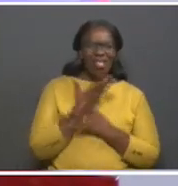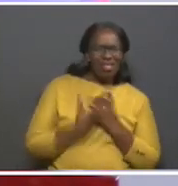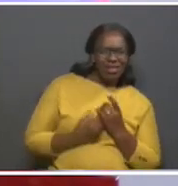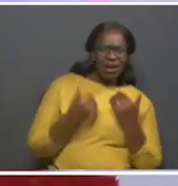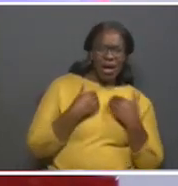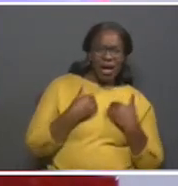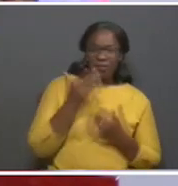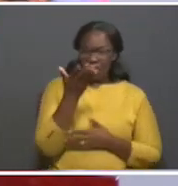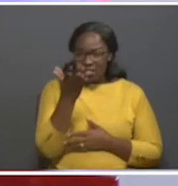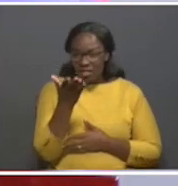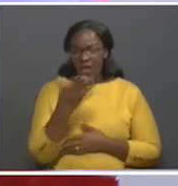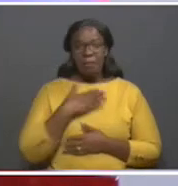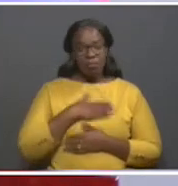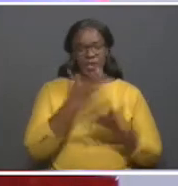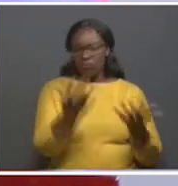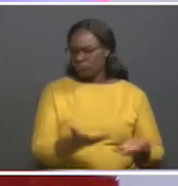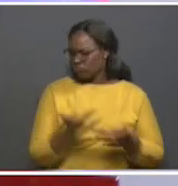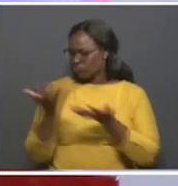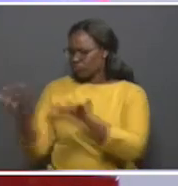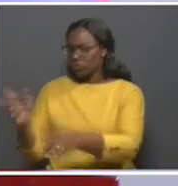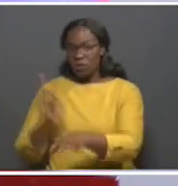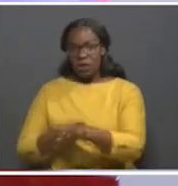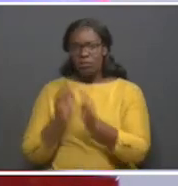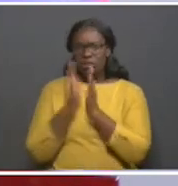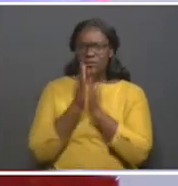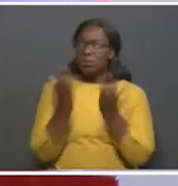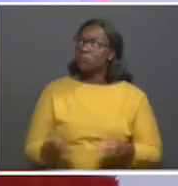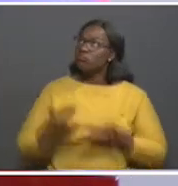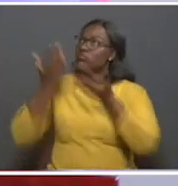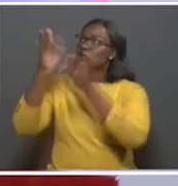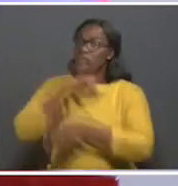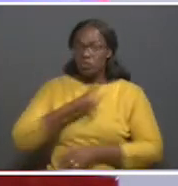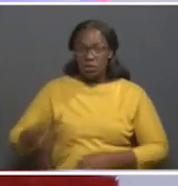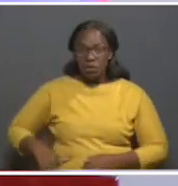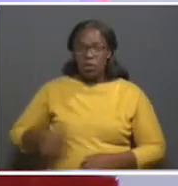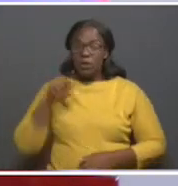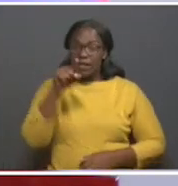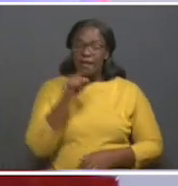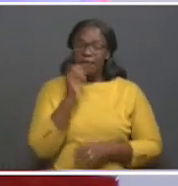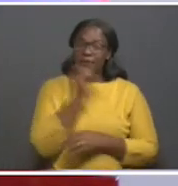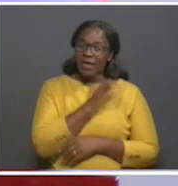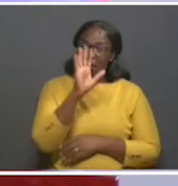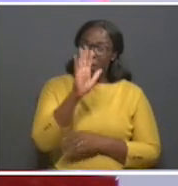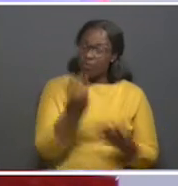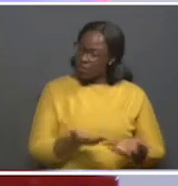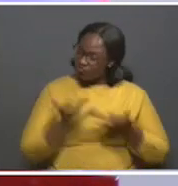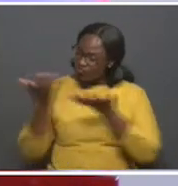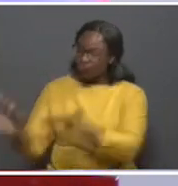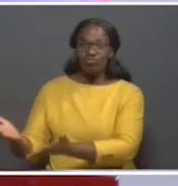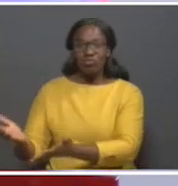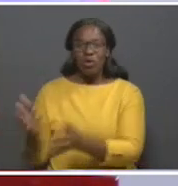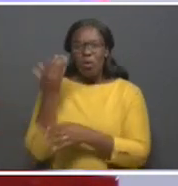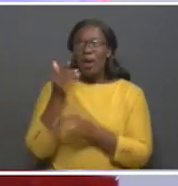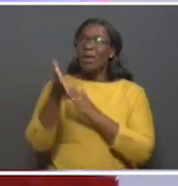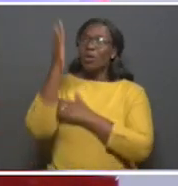having, as we just lift up these prayers before the Lord. Lay those fears down, because God